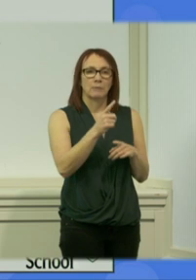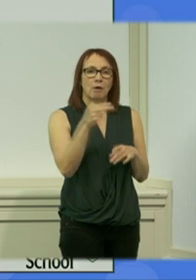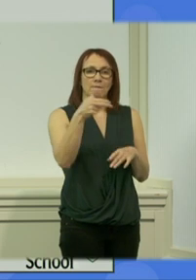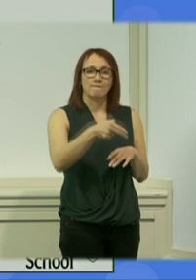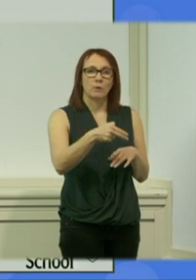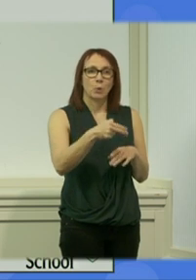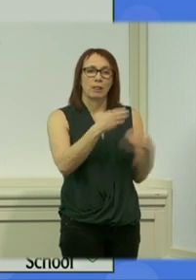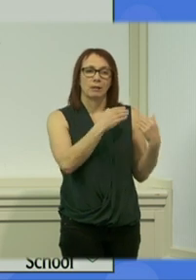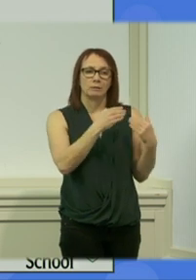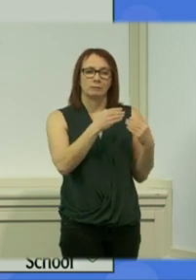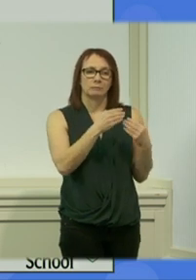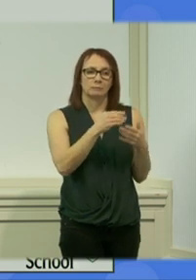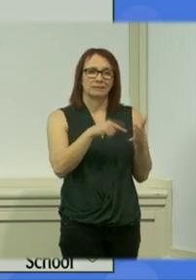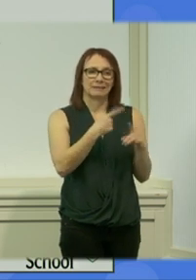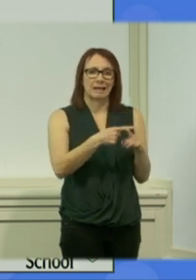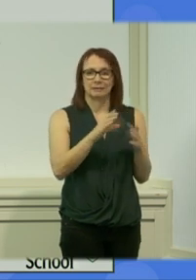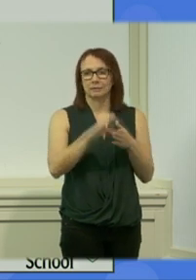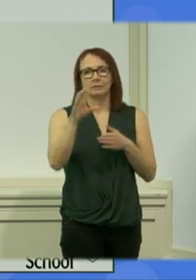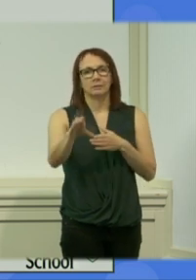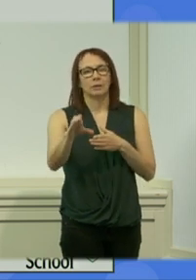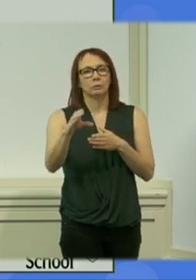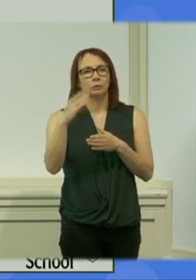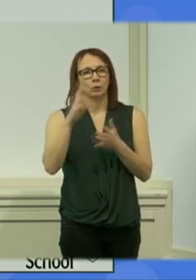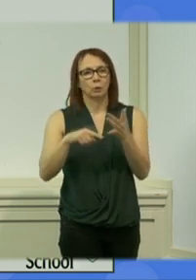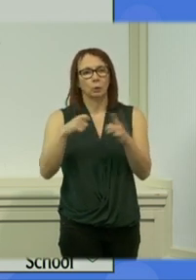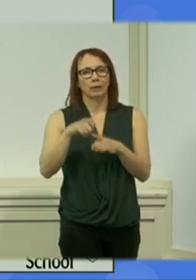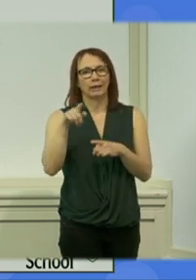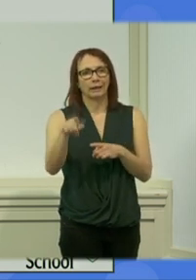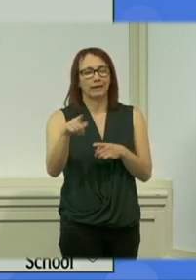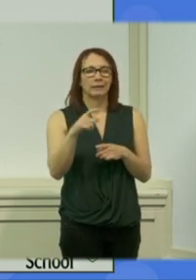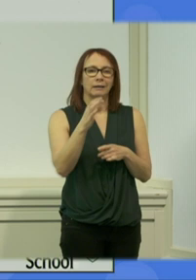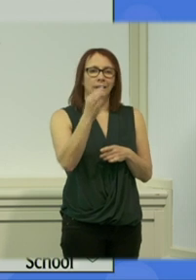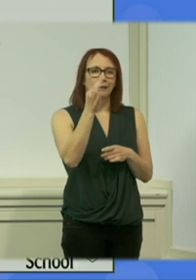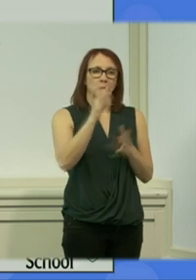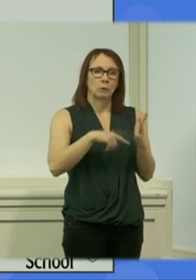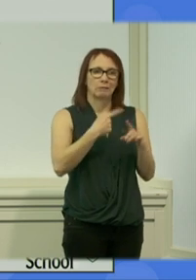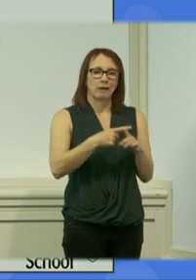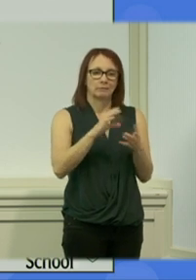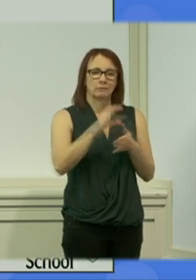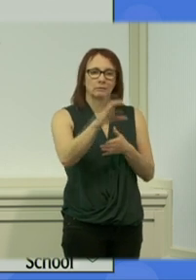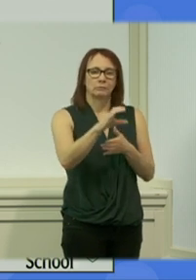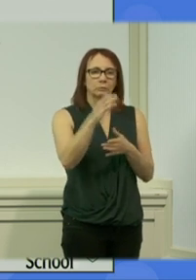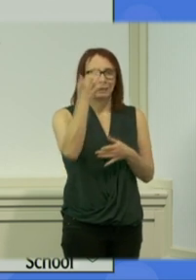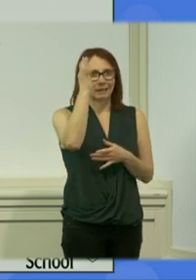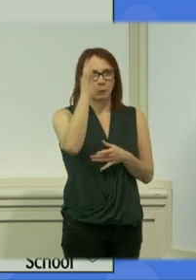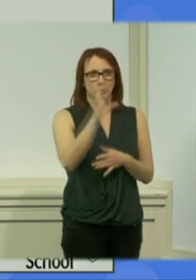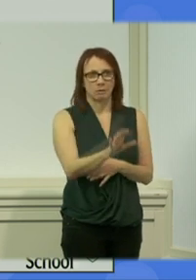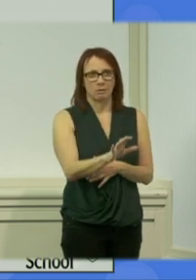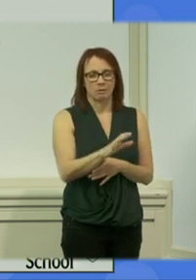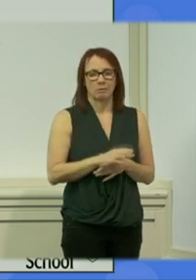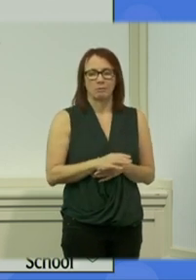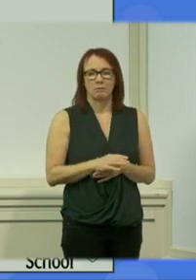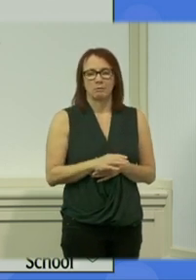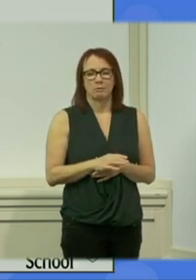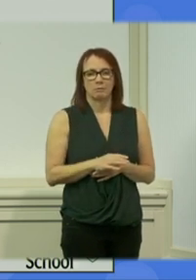the UK government, and council tax goes to local government in Scotland. And on the spending